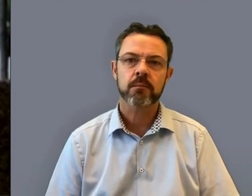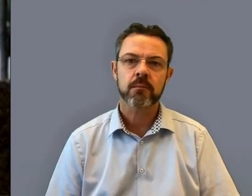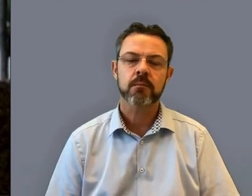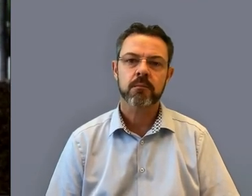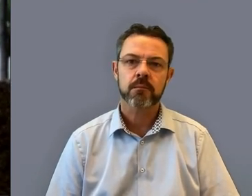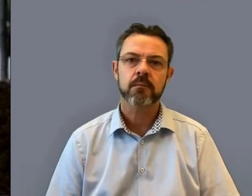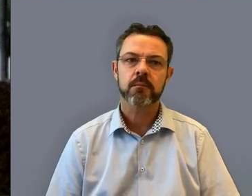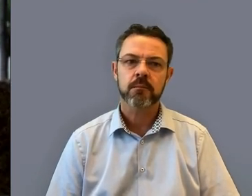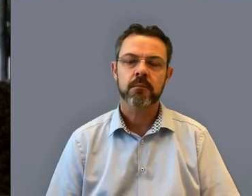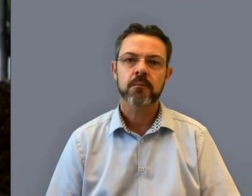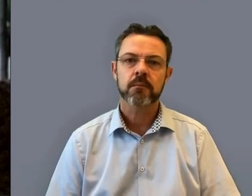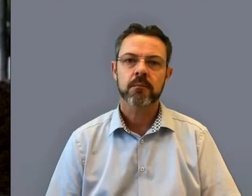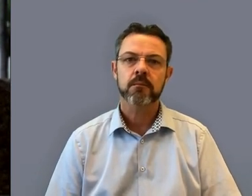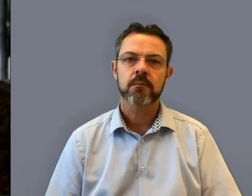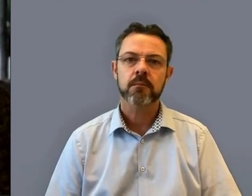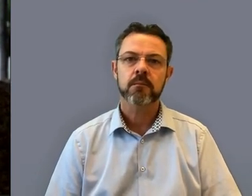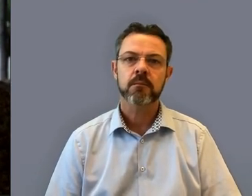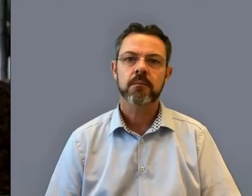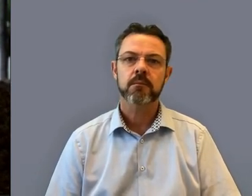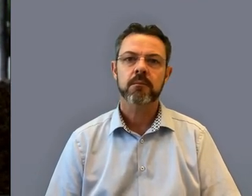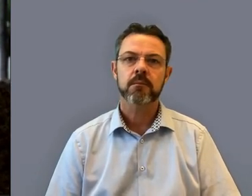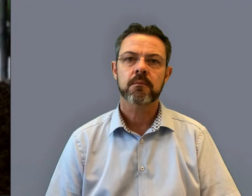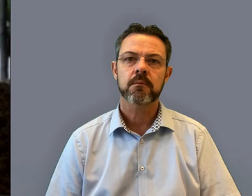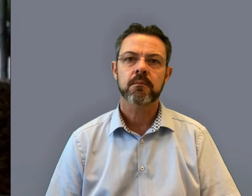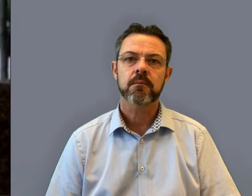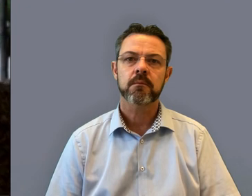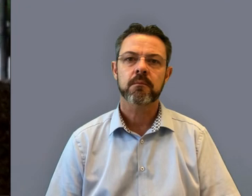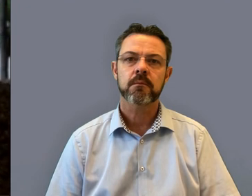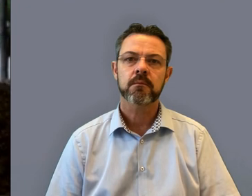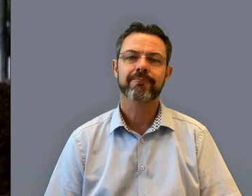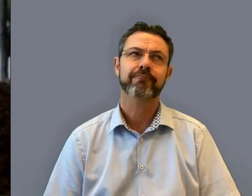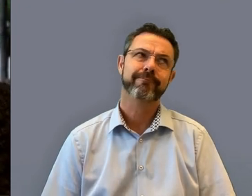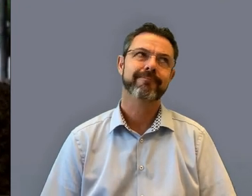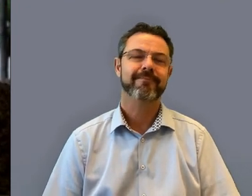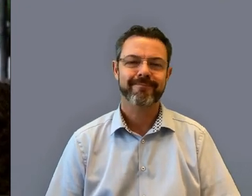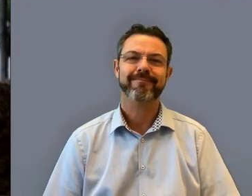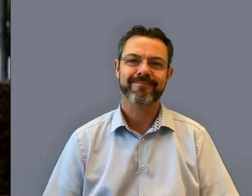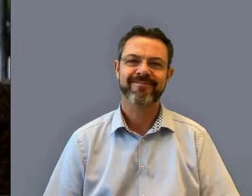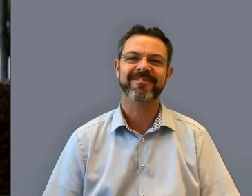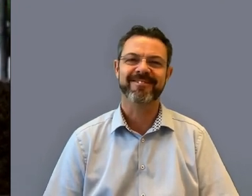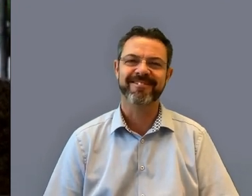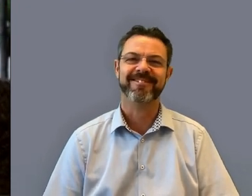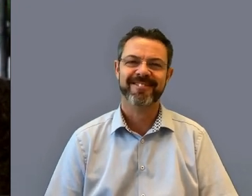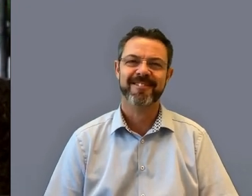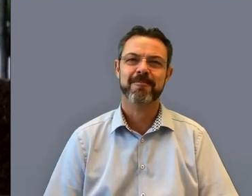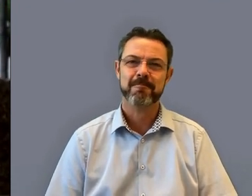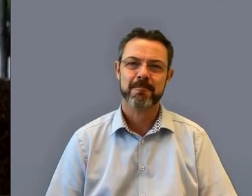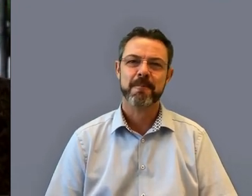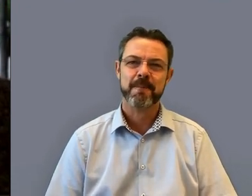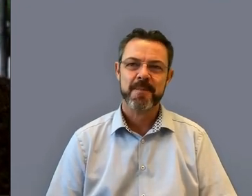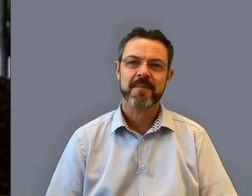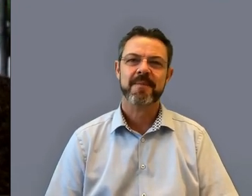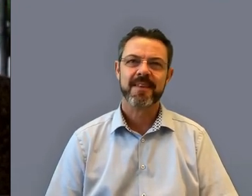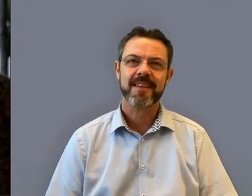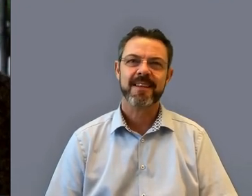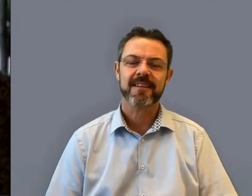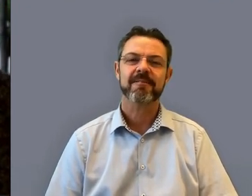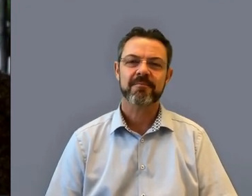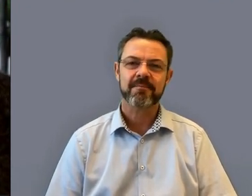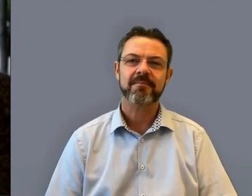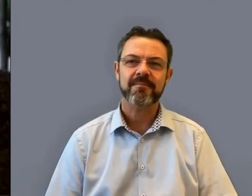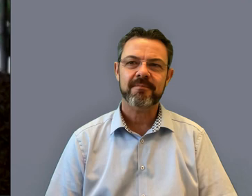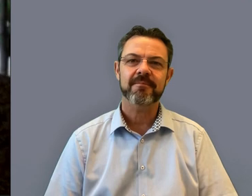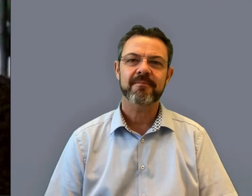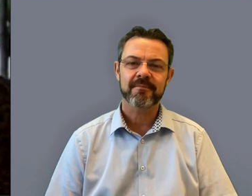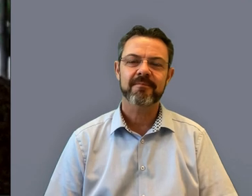the warehouses are usually quite picky in terms of you can't just go to any warehouse and pick up stock because, you know, it becomes a bit difficult if